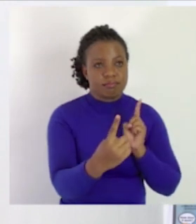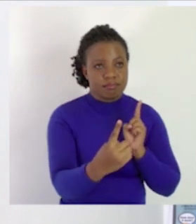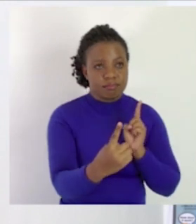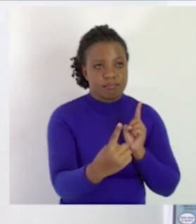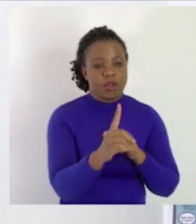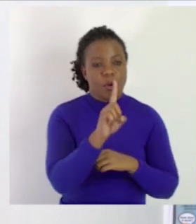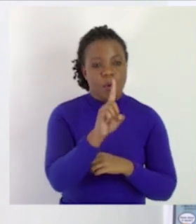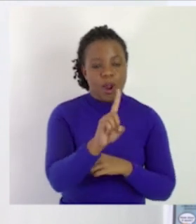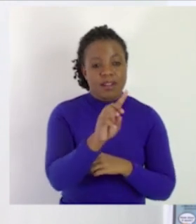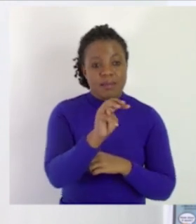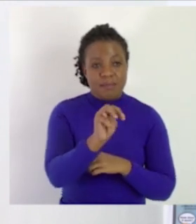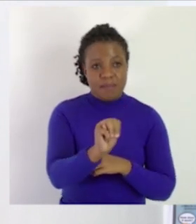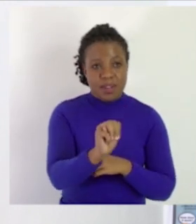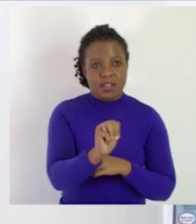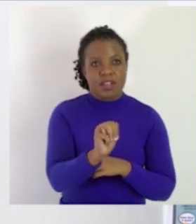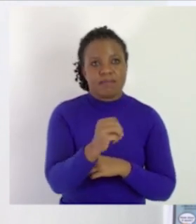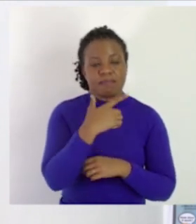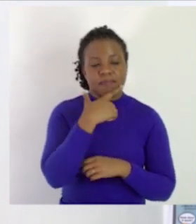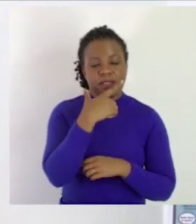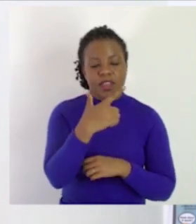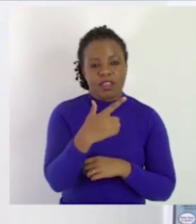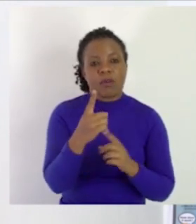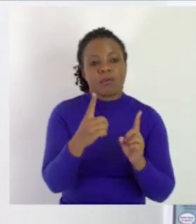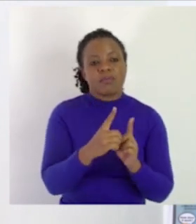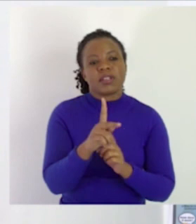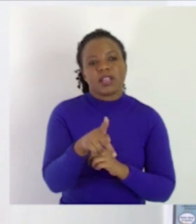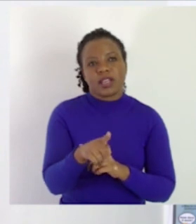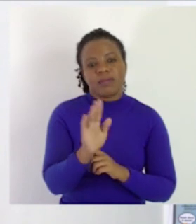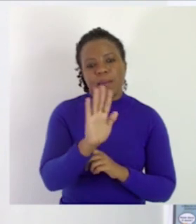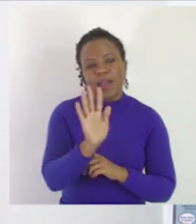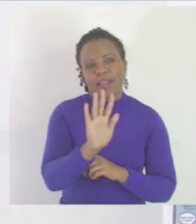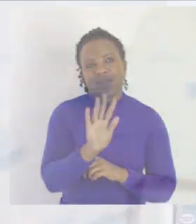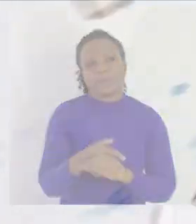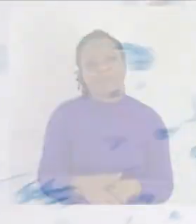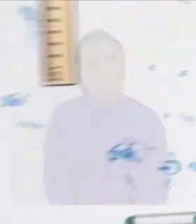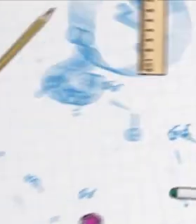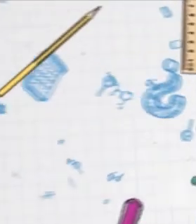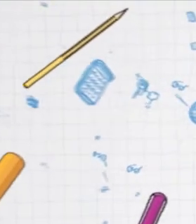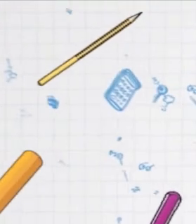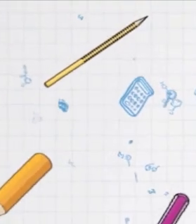social distance. Thank you very much. We'll meet in the next lesson. Bye-bye.